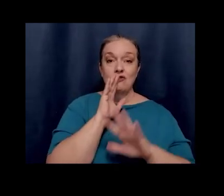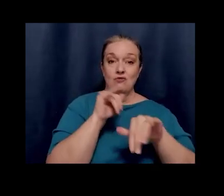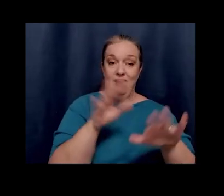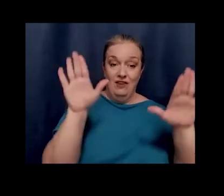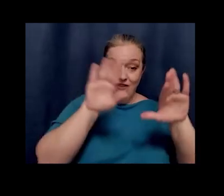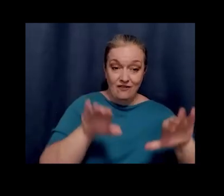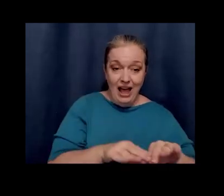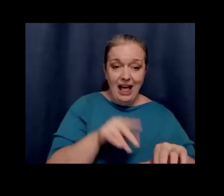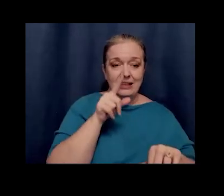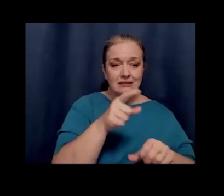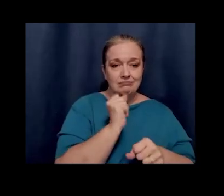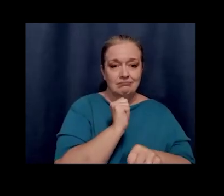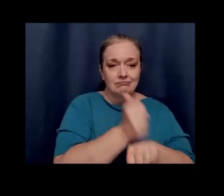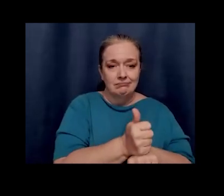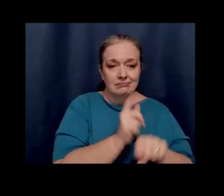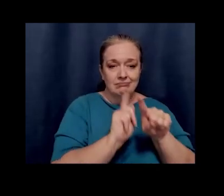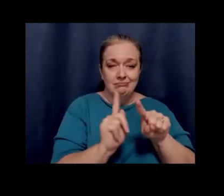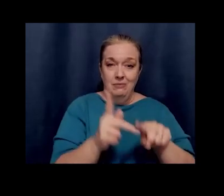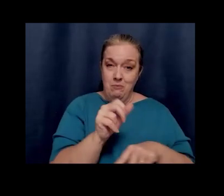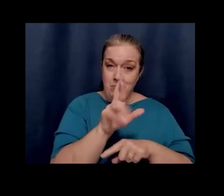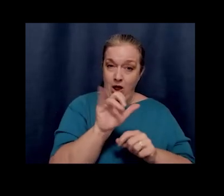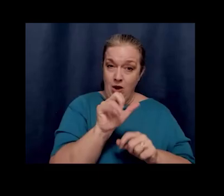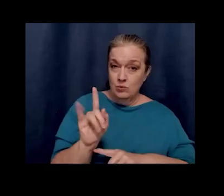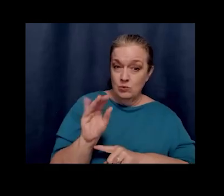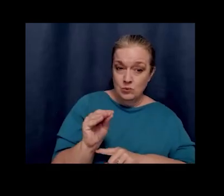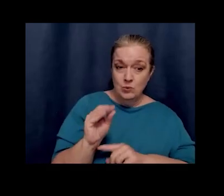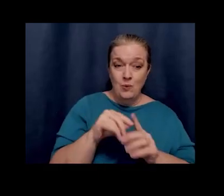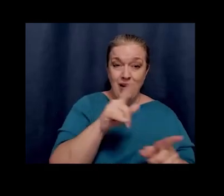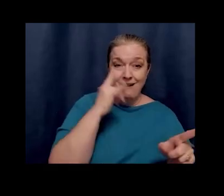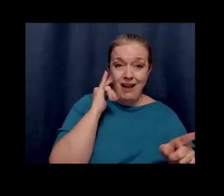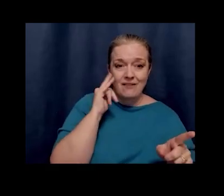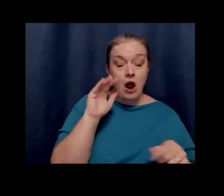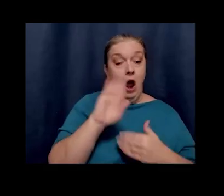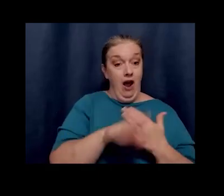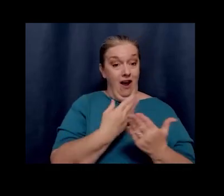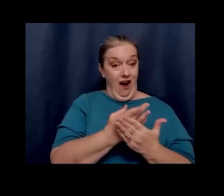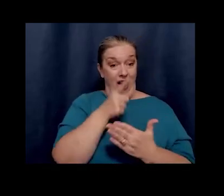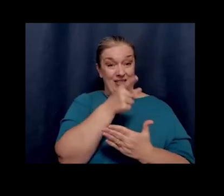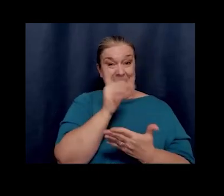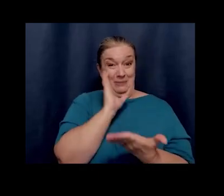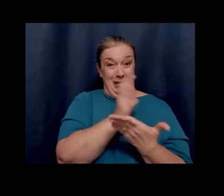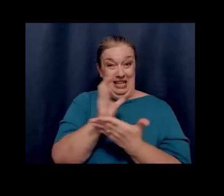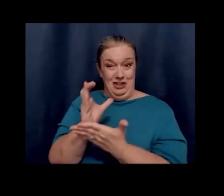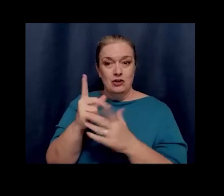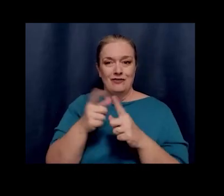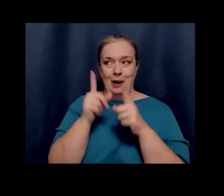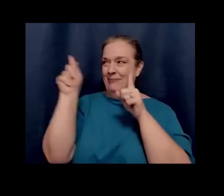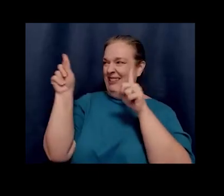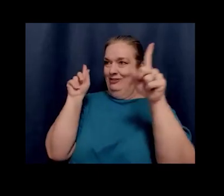everywhere in between. And I feel it's necessary to point out, all of these images are from the exhibition.